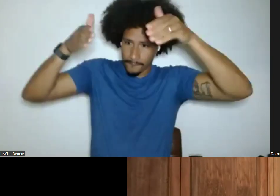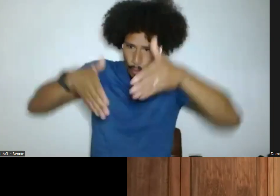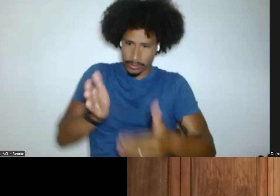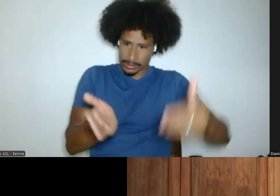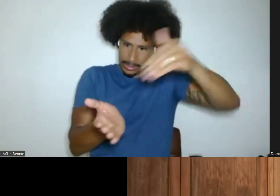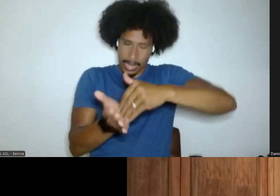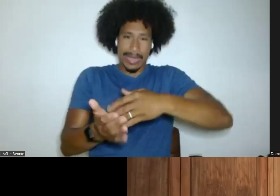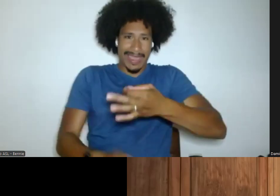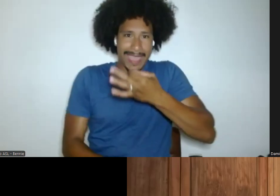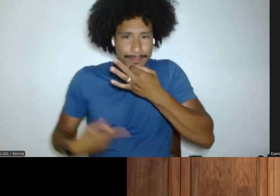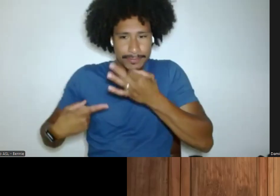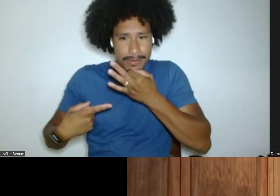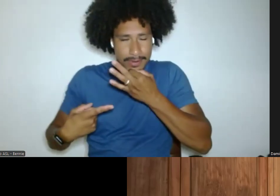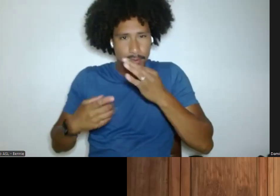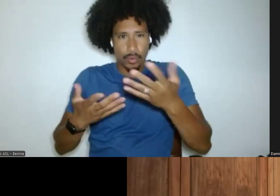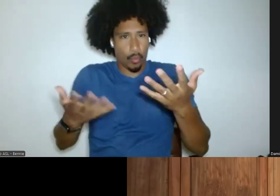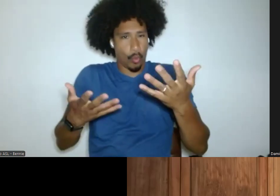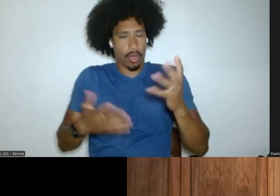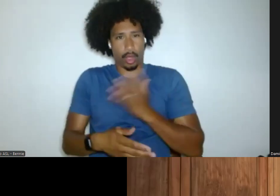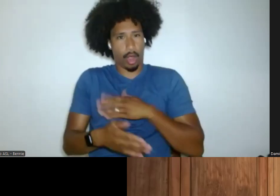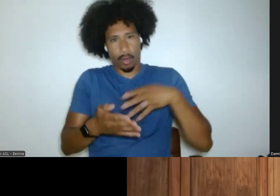or strategies for